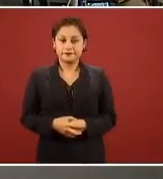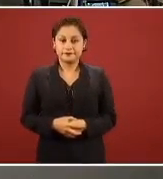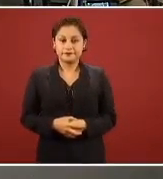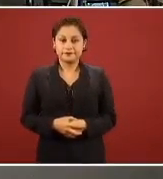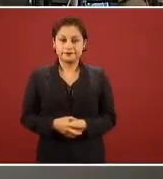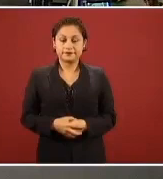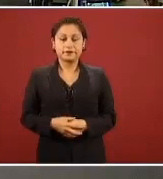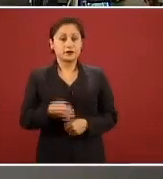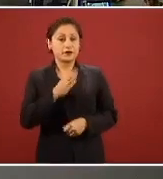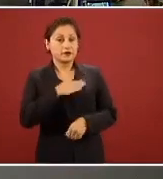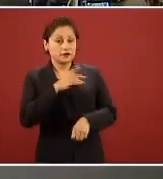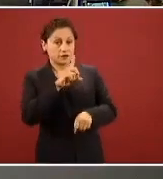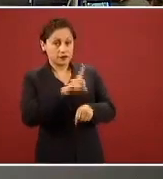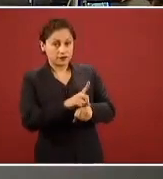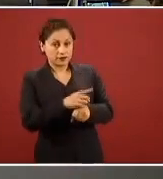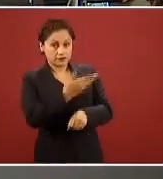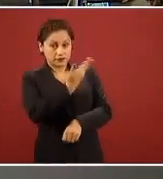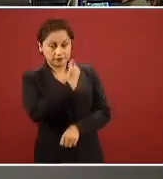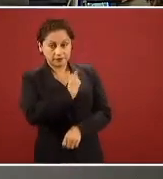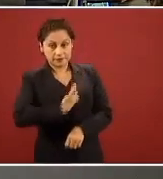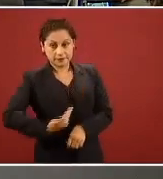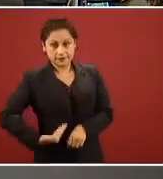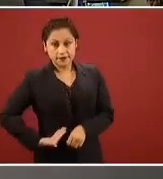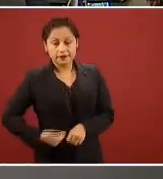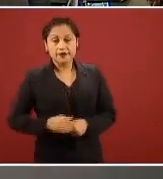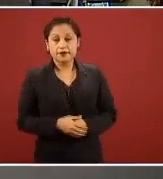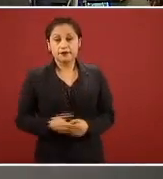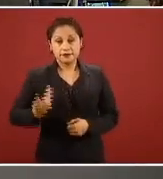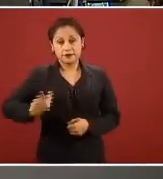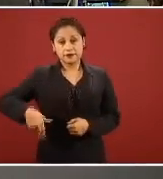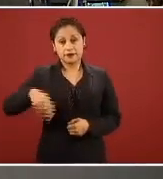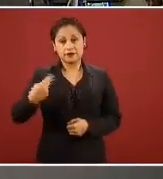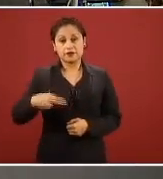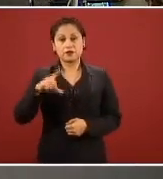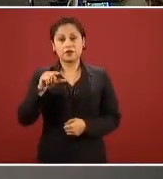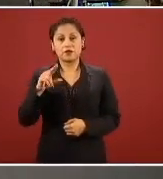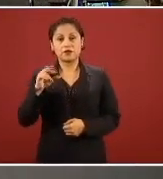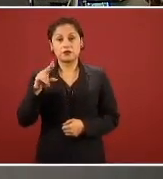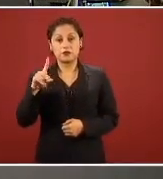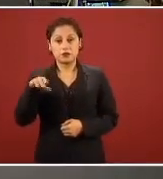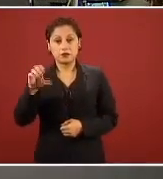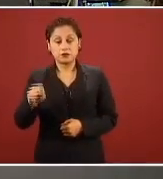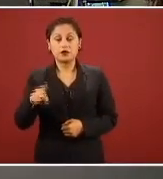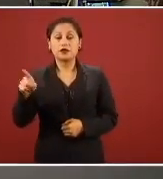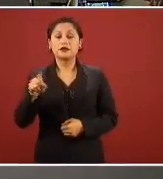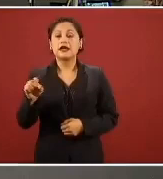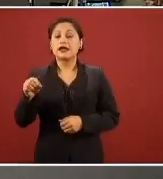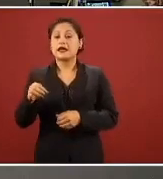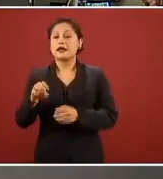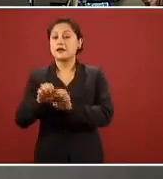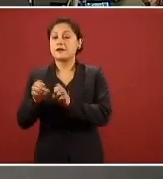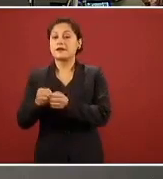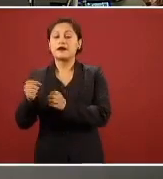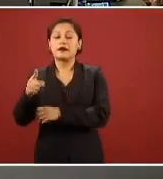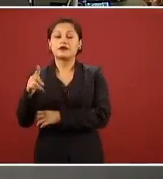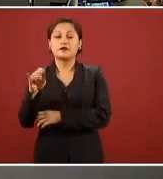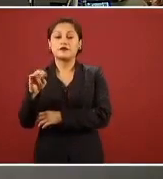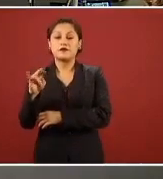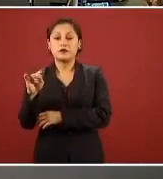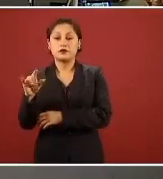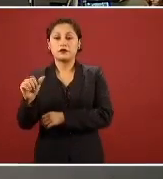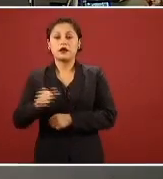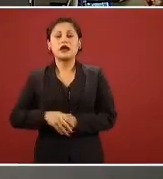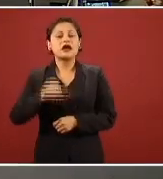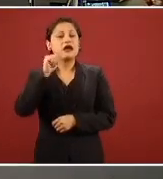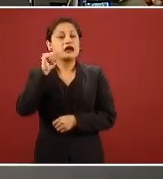Buenos días. Buenos días, señor presidente. Soy Lourdes Piñasoria de Abarlovento Informa. Ayer se me quedó ahí en el micrófono